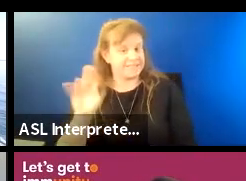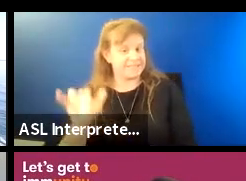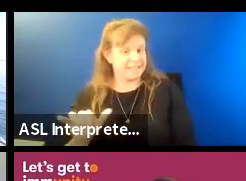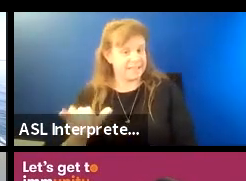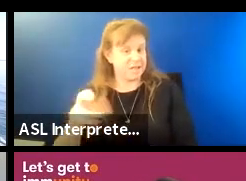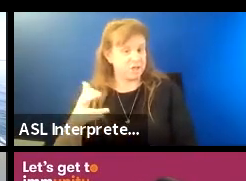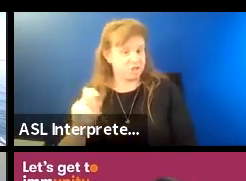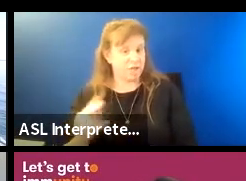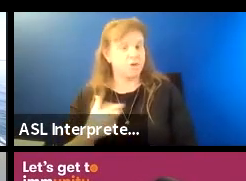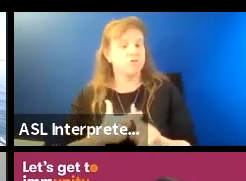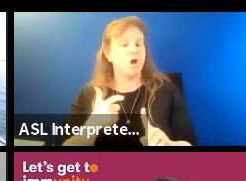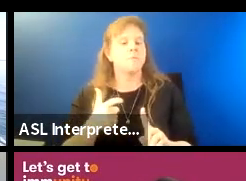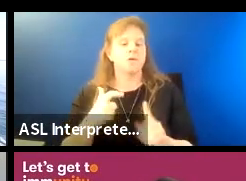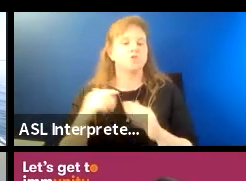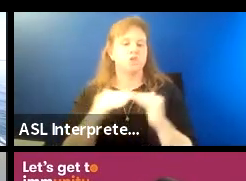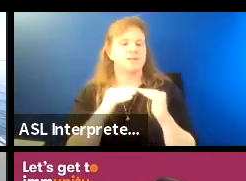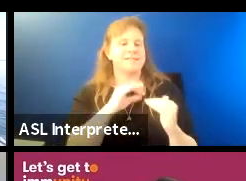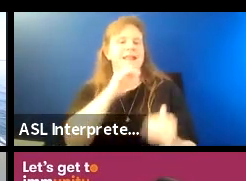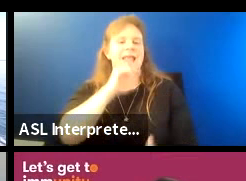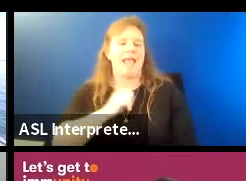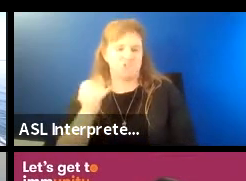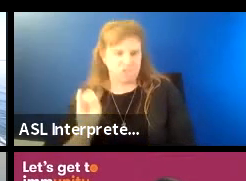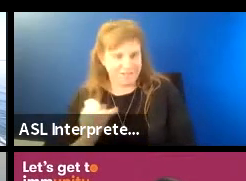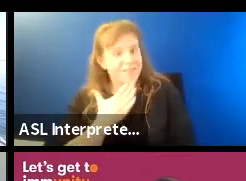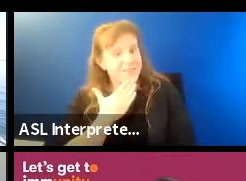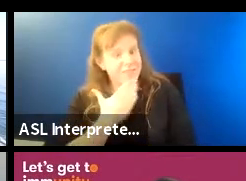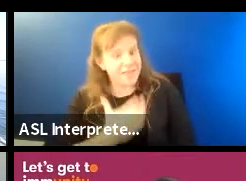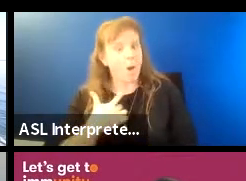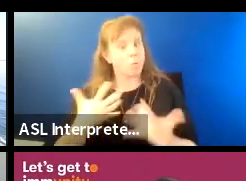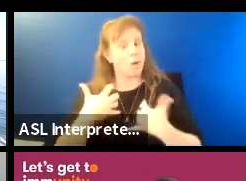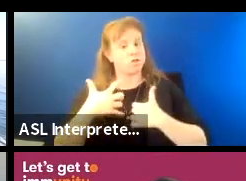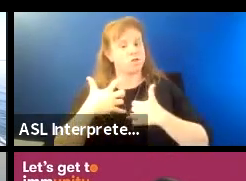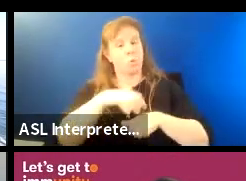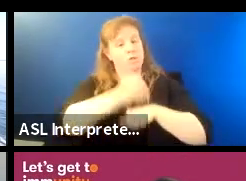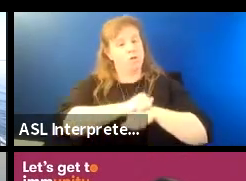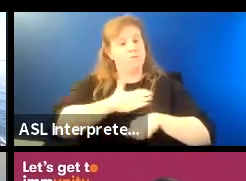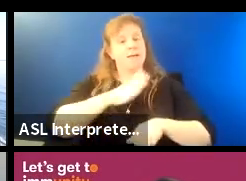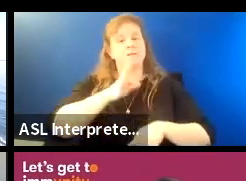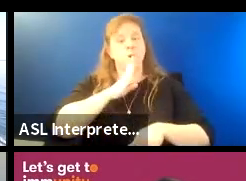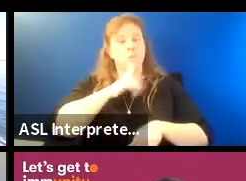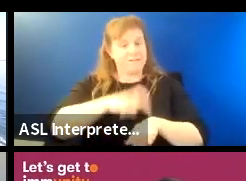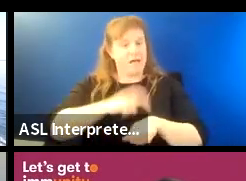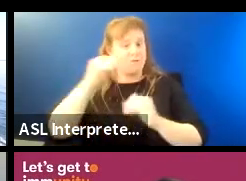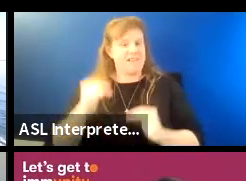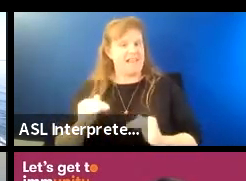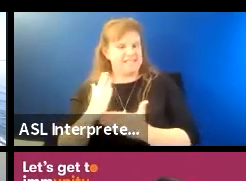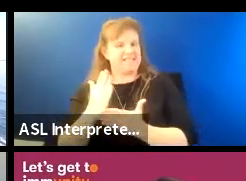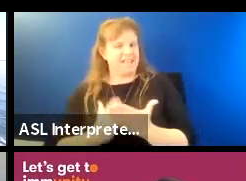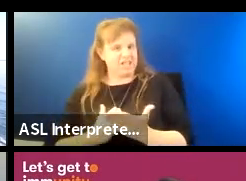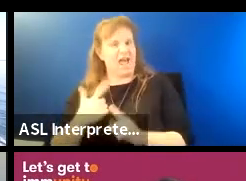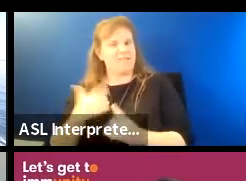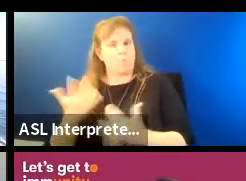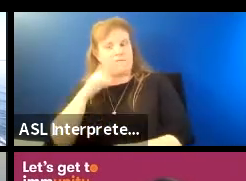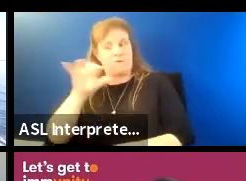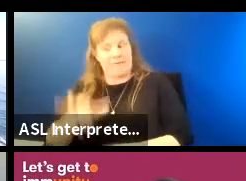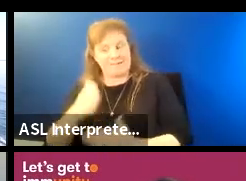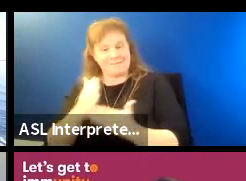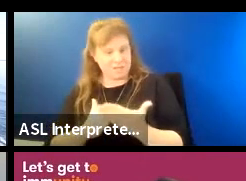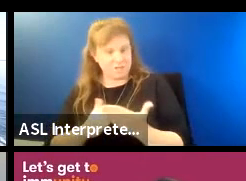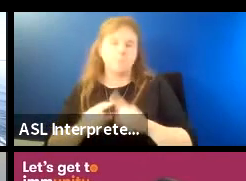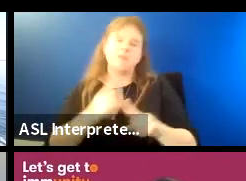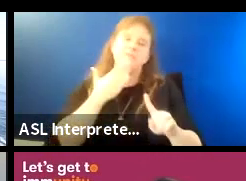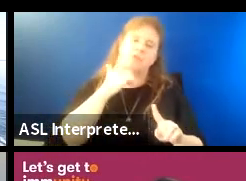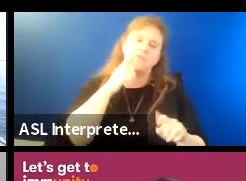Aging. Thank you, Bobby. I was going to reserve my spoken time for the next section because that's what I've been waiting for so long now, but appreciate